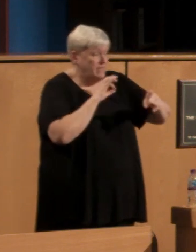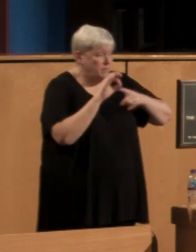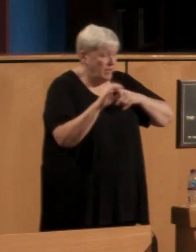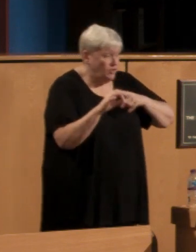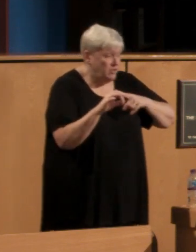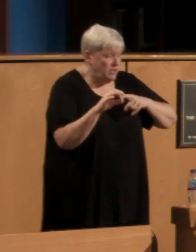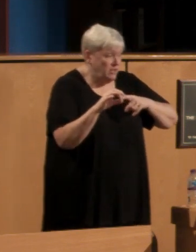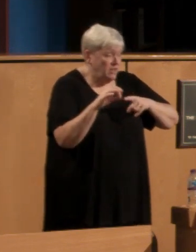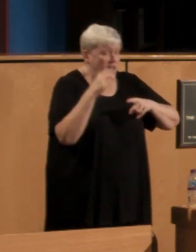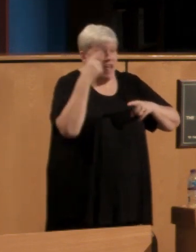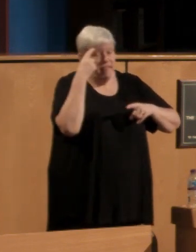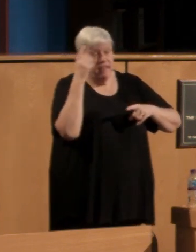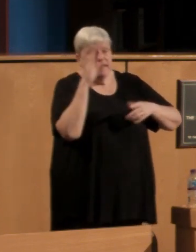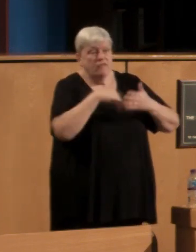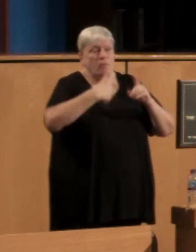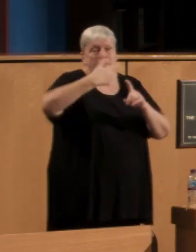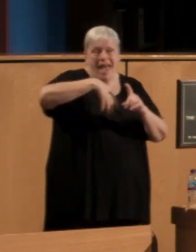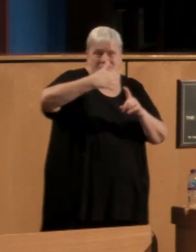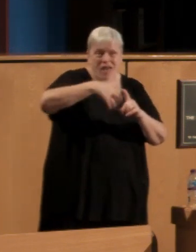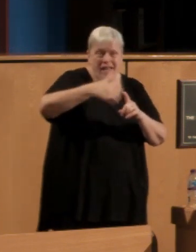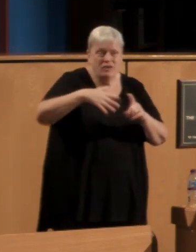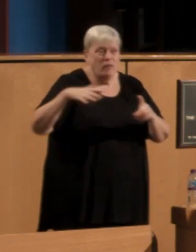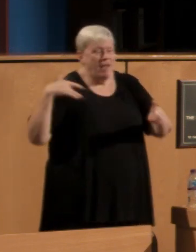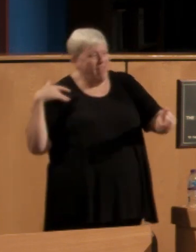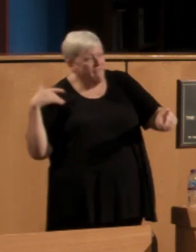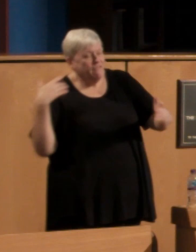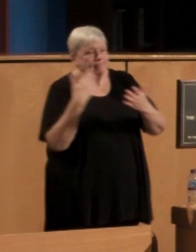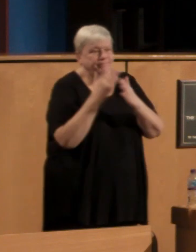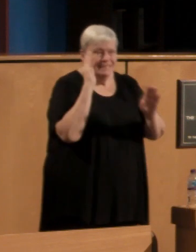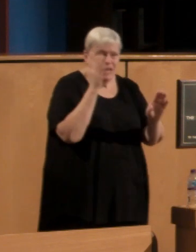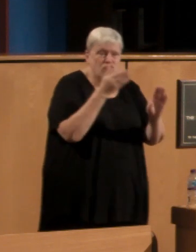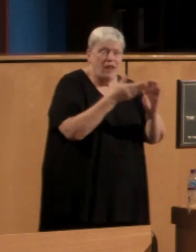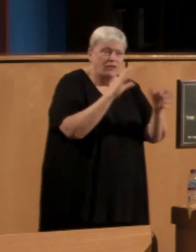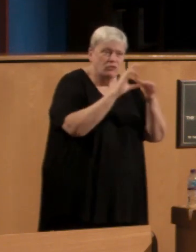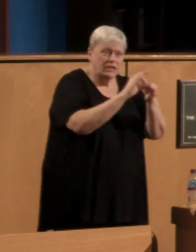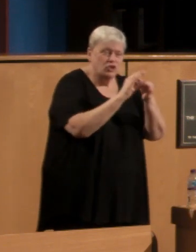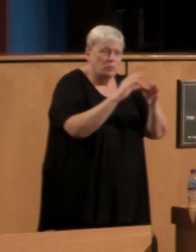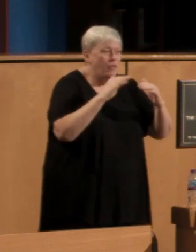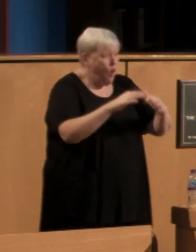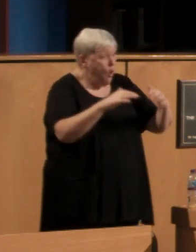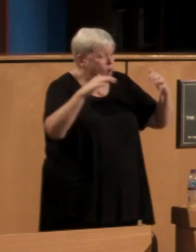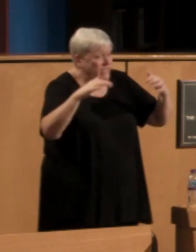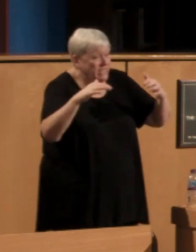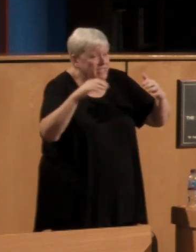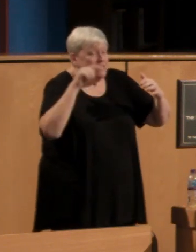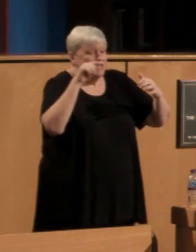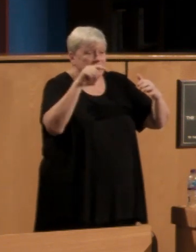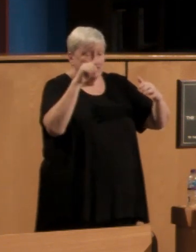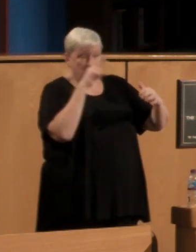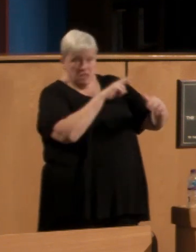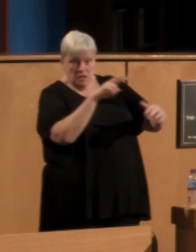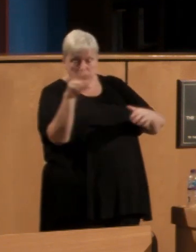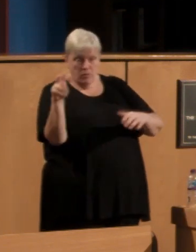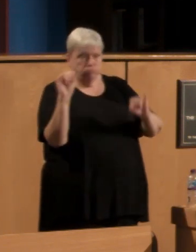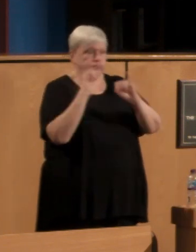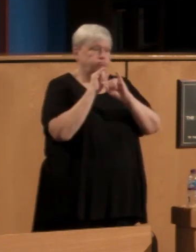I think this comes a lot from a background of live performance and having a direct relation with your audience, where you can see them be horrified or see them be in